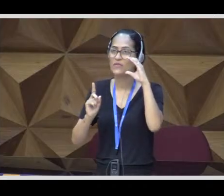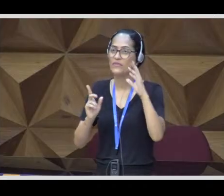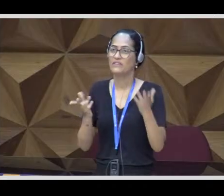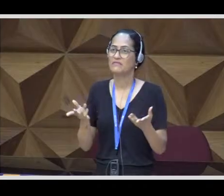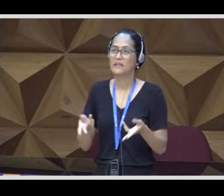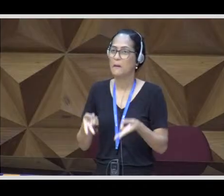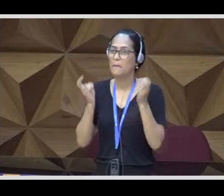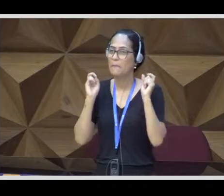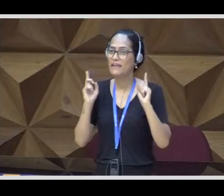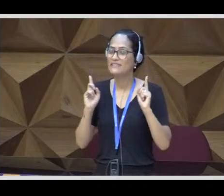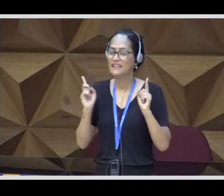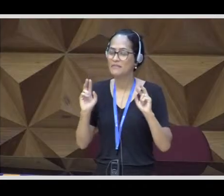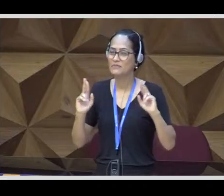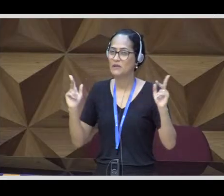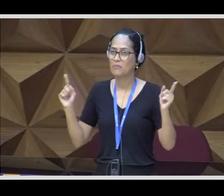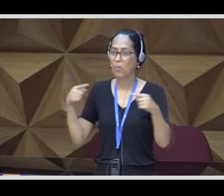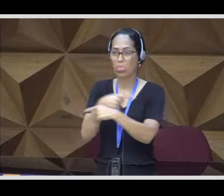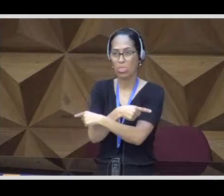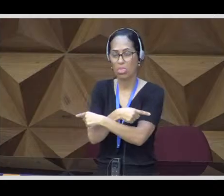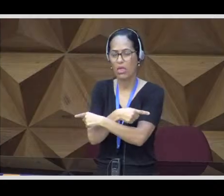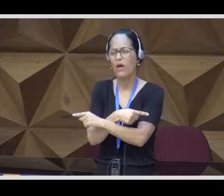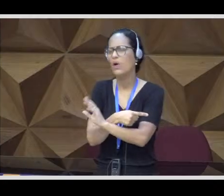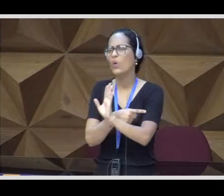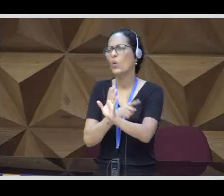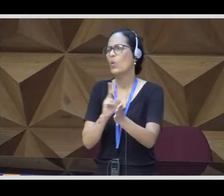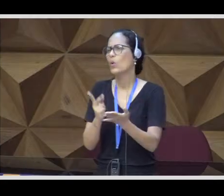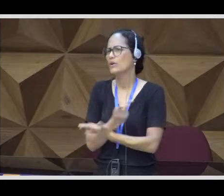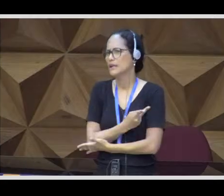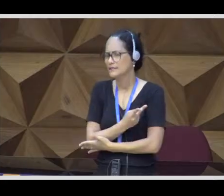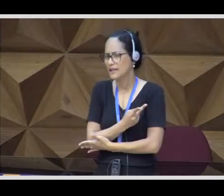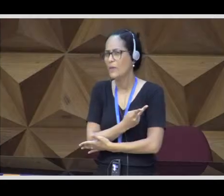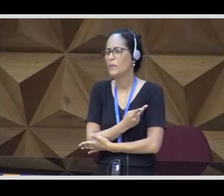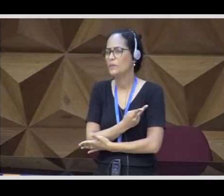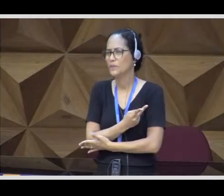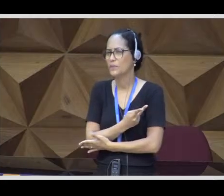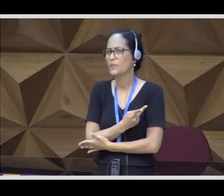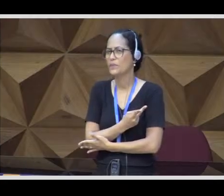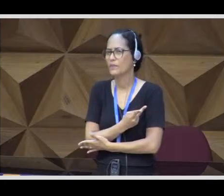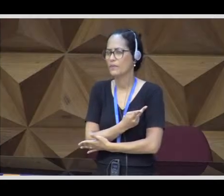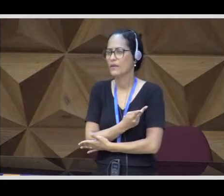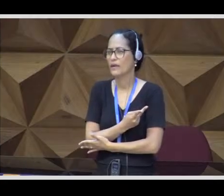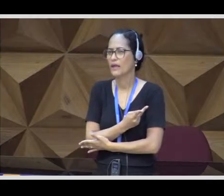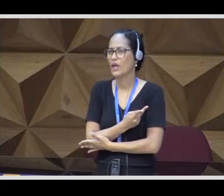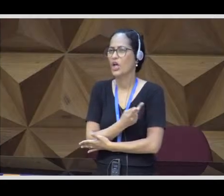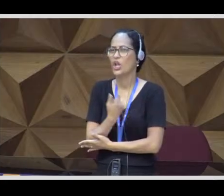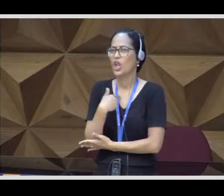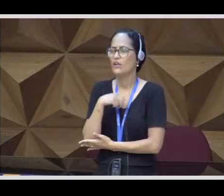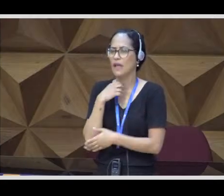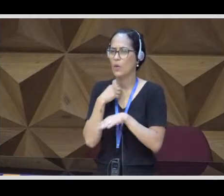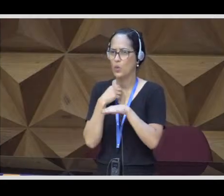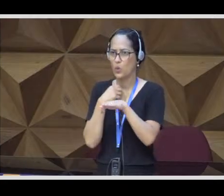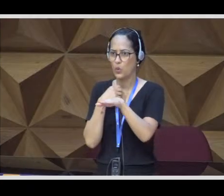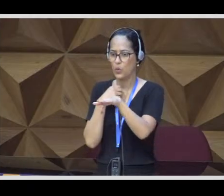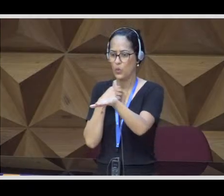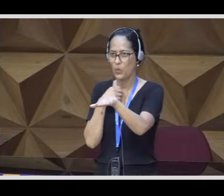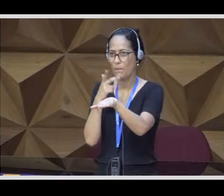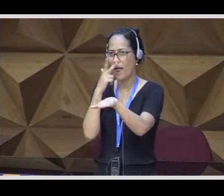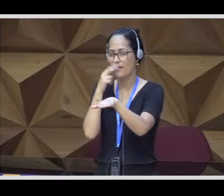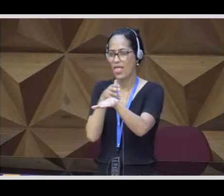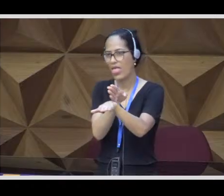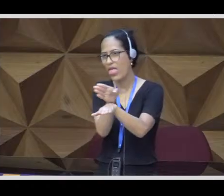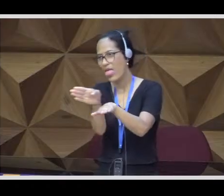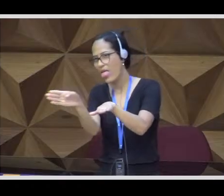what that allowed us to do, for example, was make a straight road curved, or a curved road straight, and people couldn't